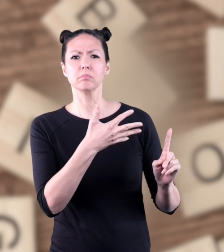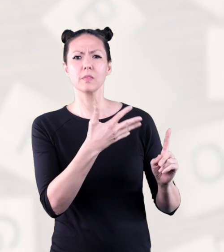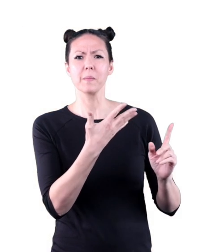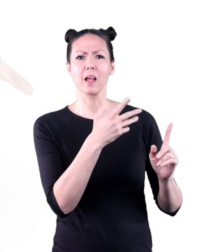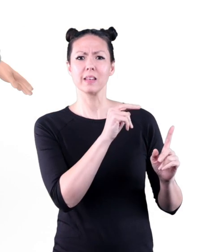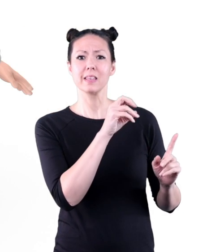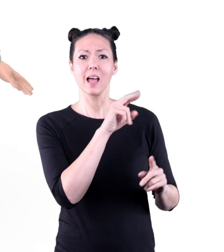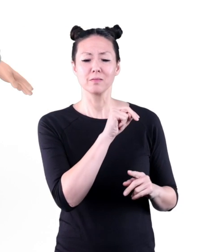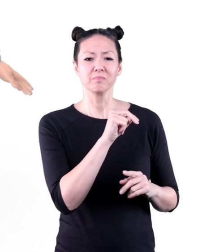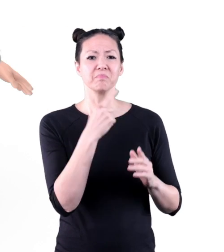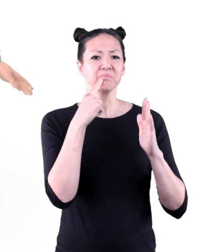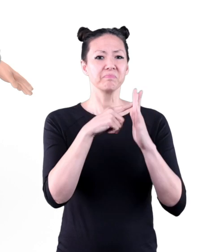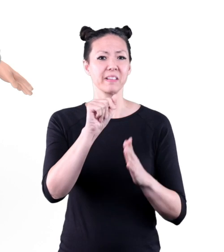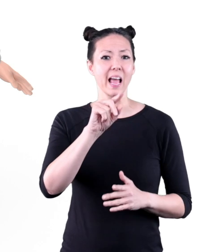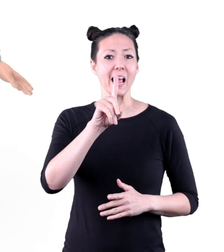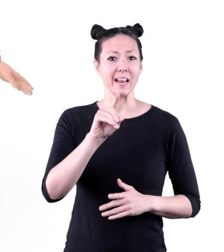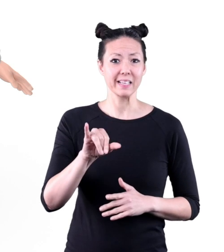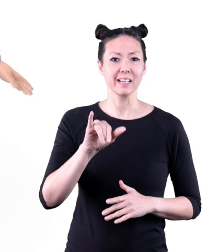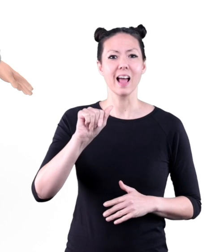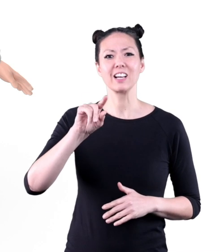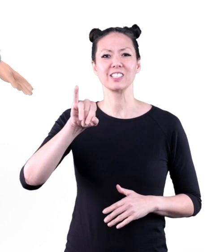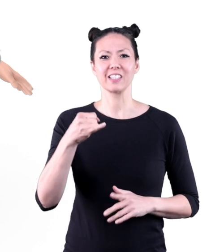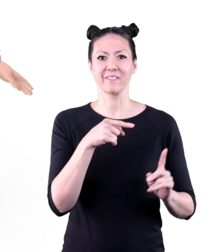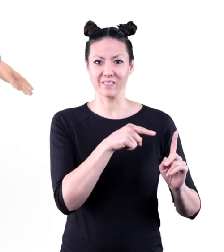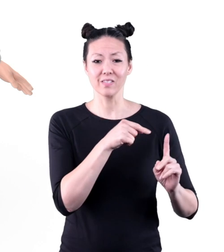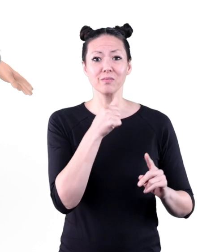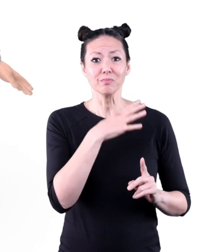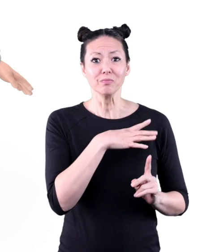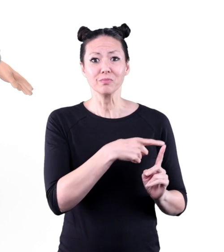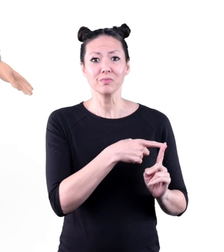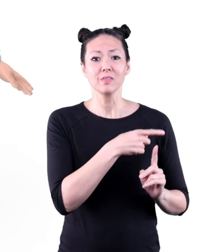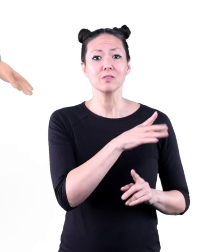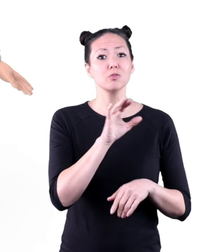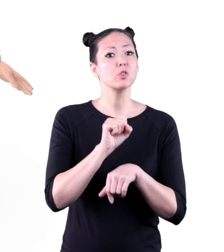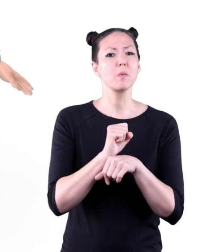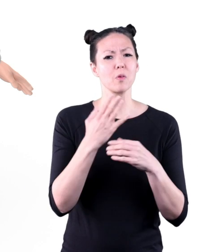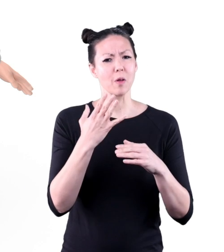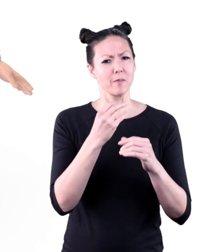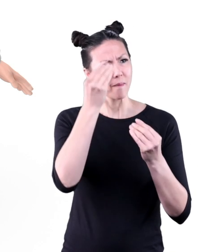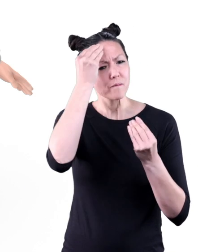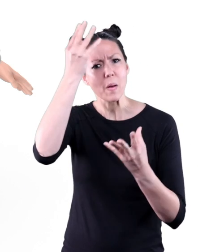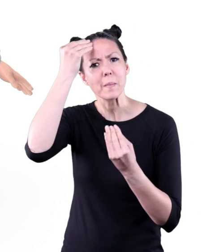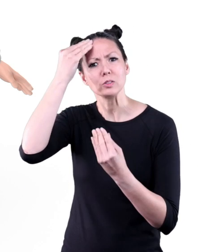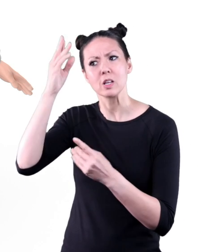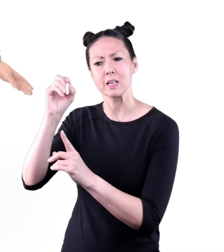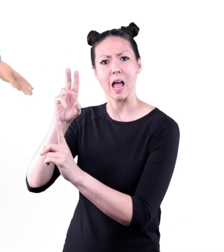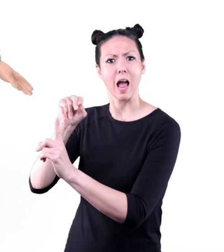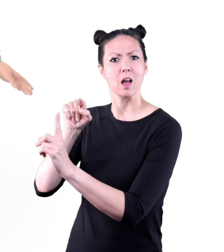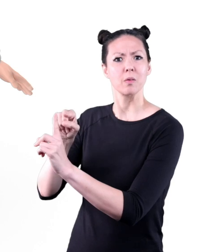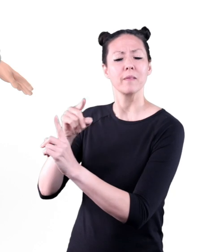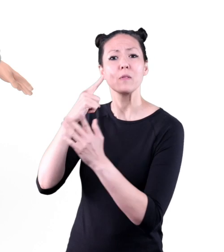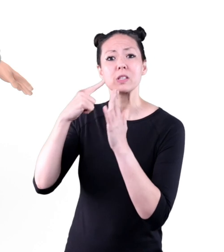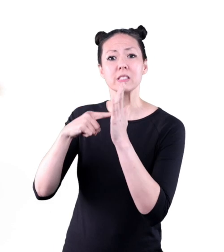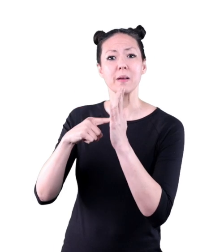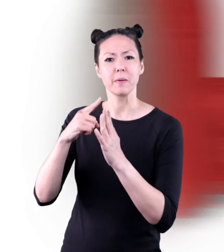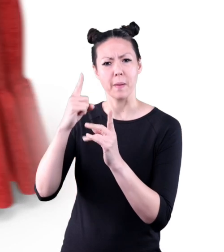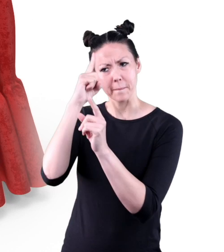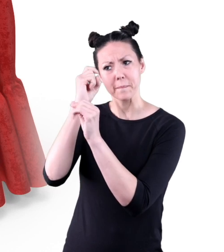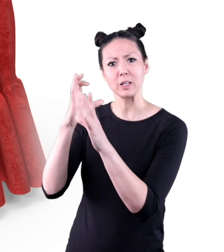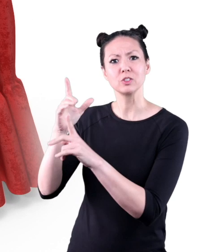noun? This is Addie Adjective. Her job is to add information to nouns. For